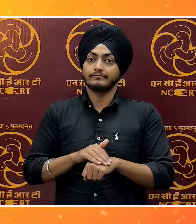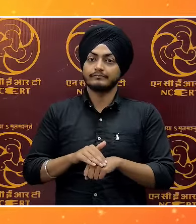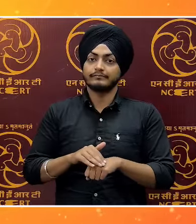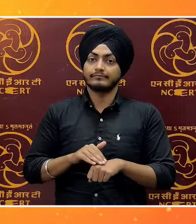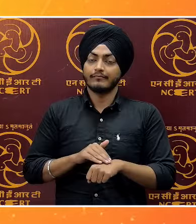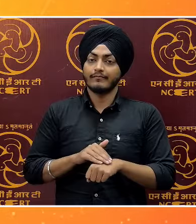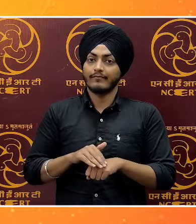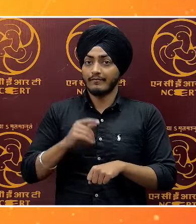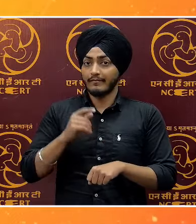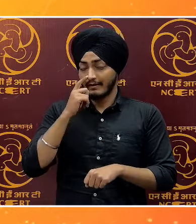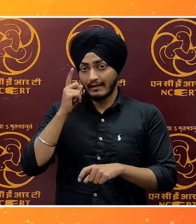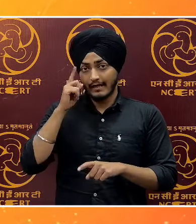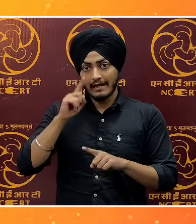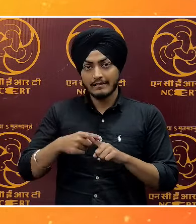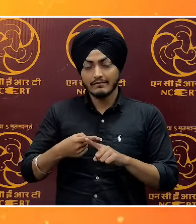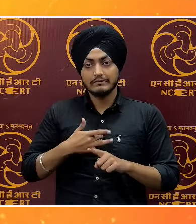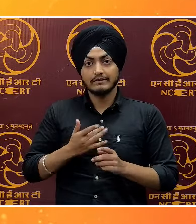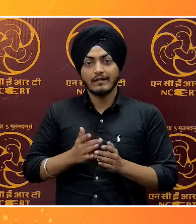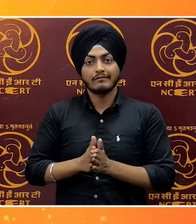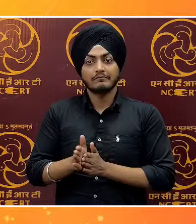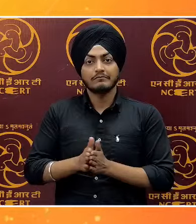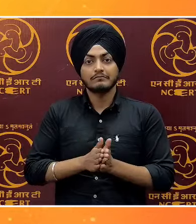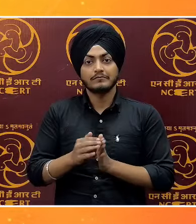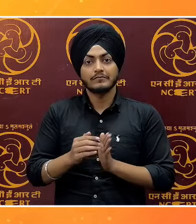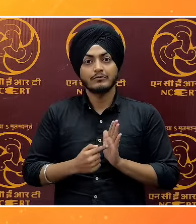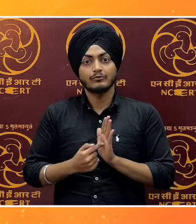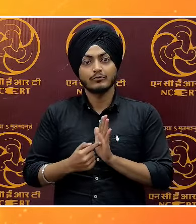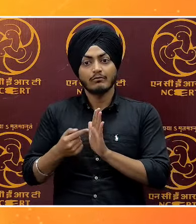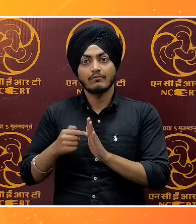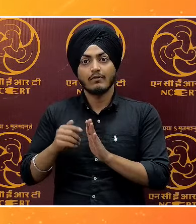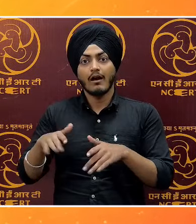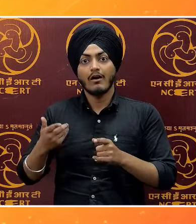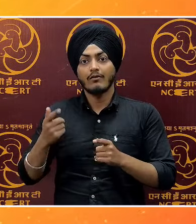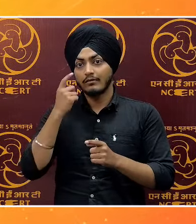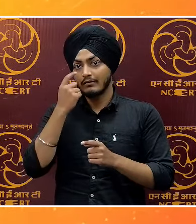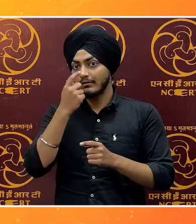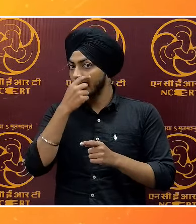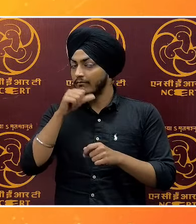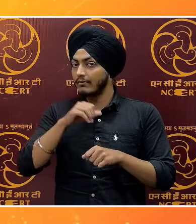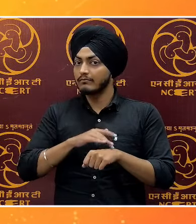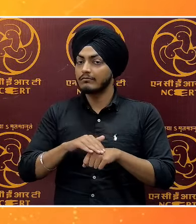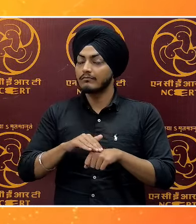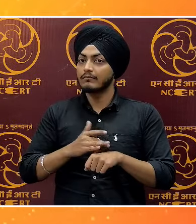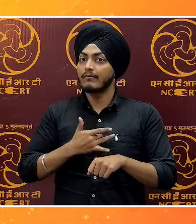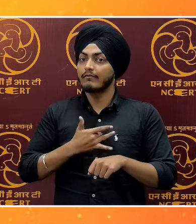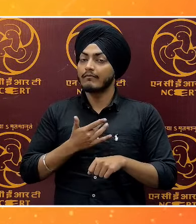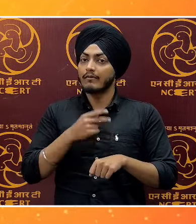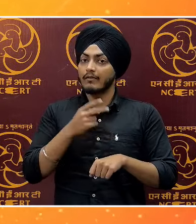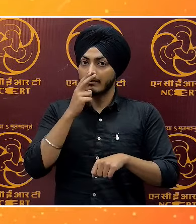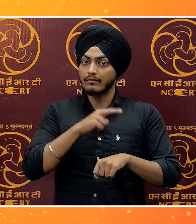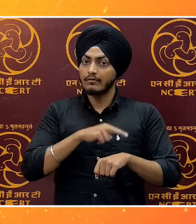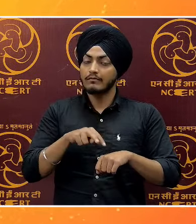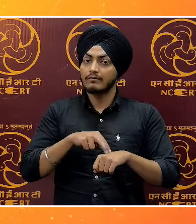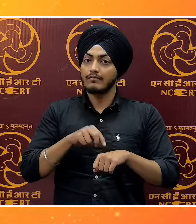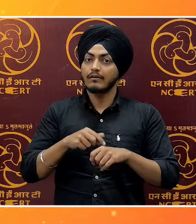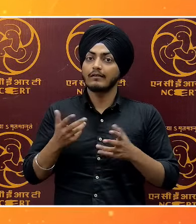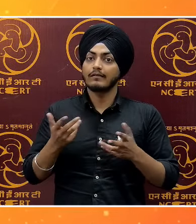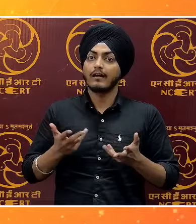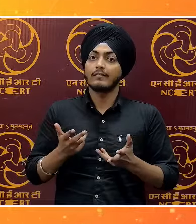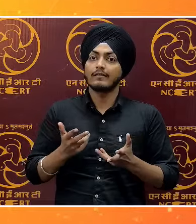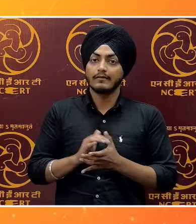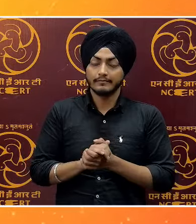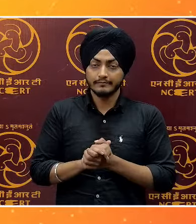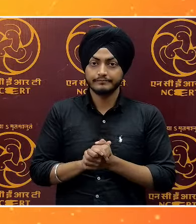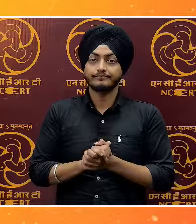would definitely show it first Yeah. that I have brought a Braille version of this poem of